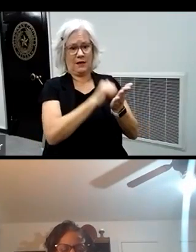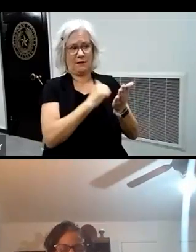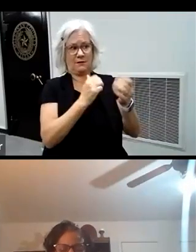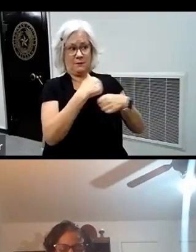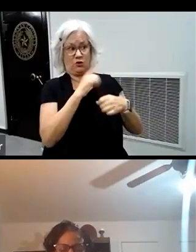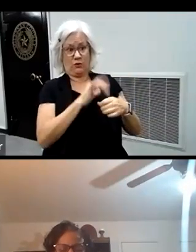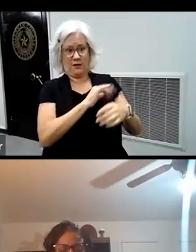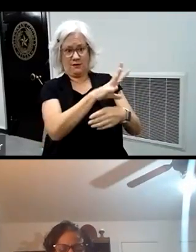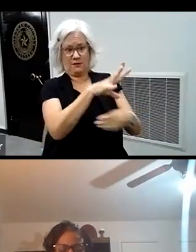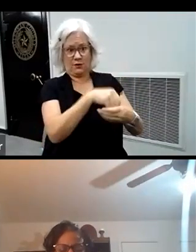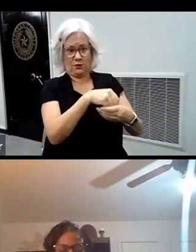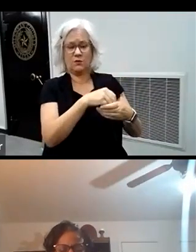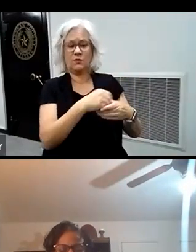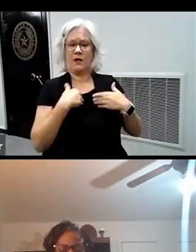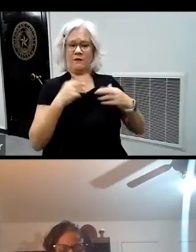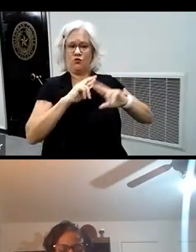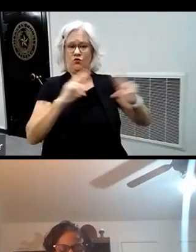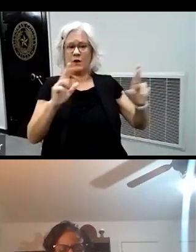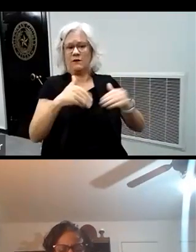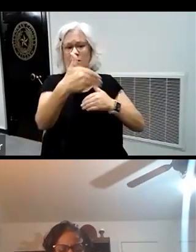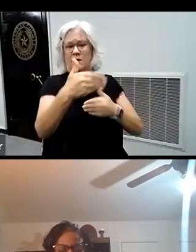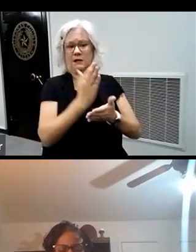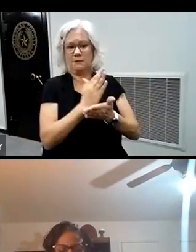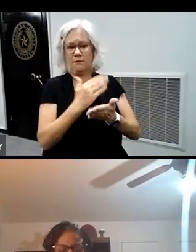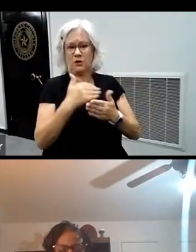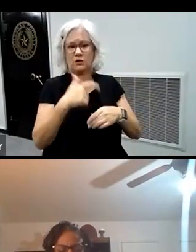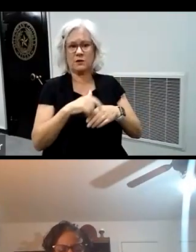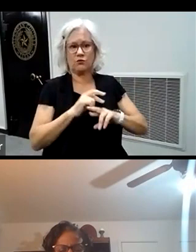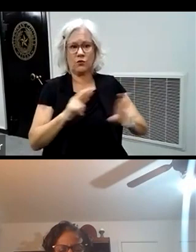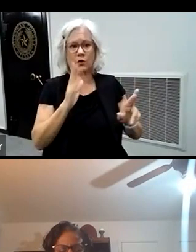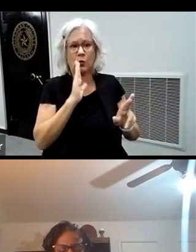but we'll have all that ready for budget time. Okay.